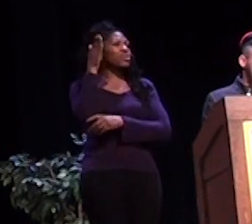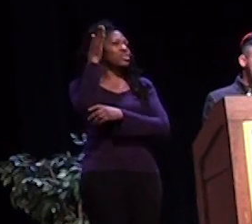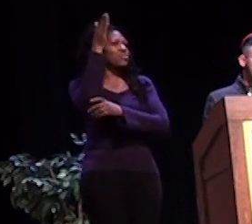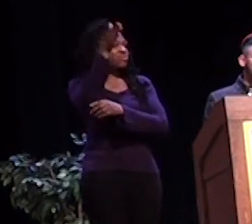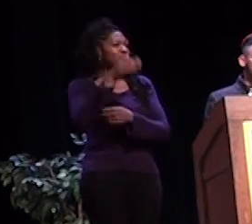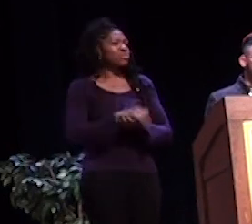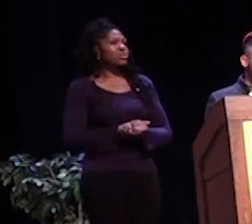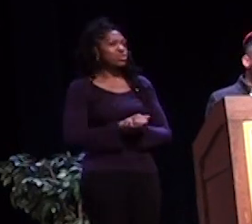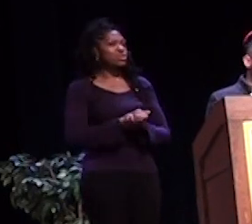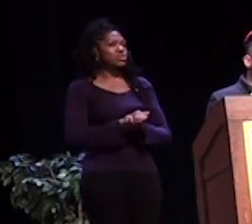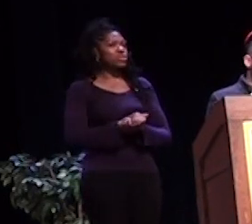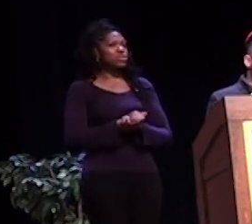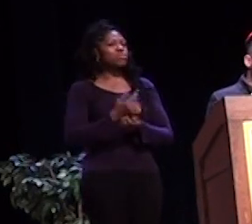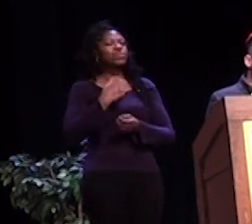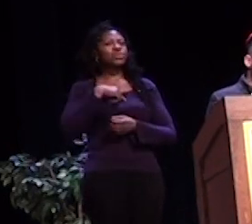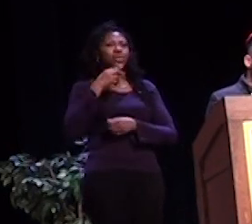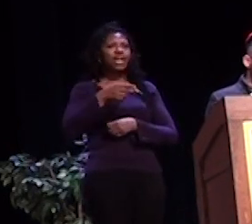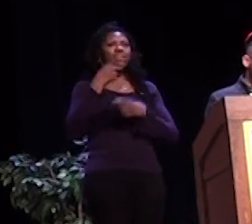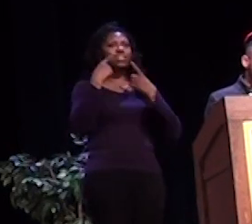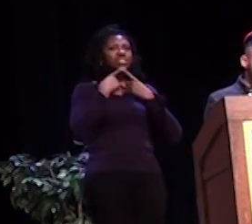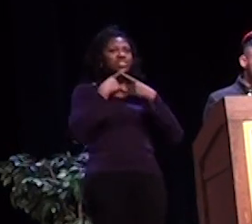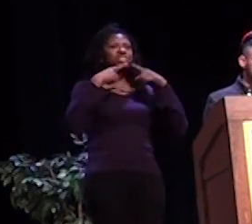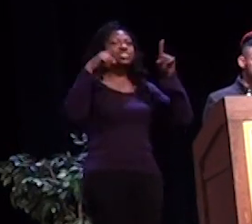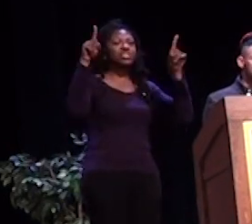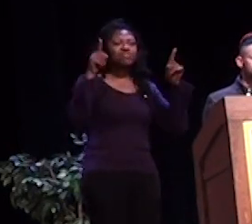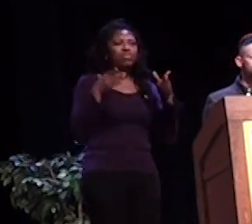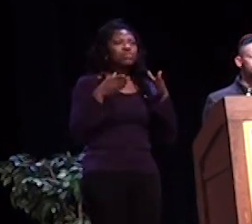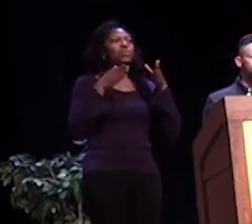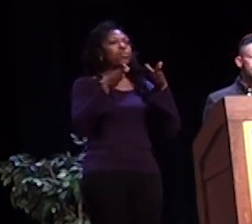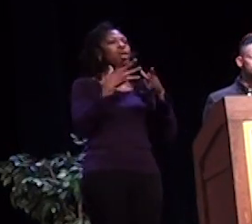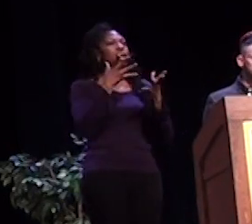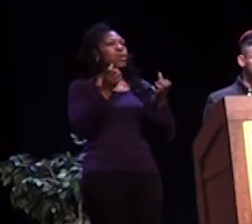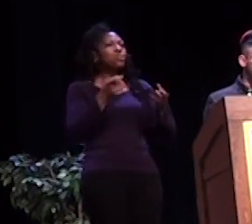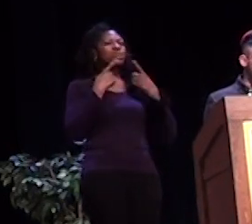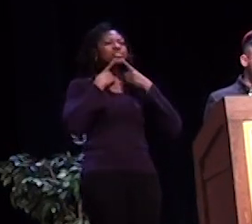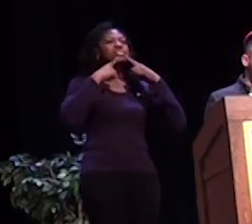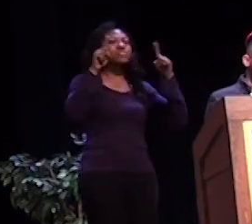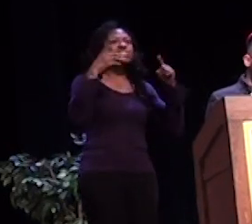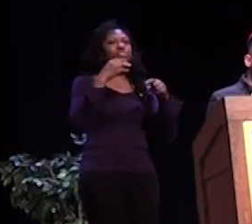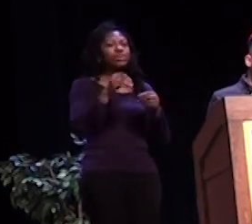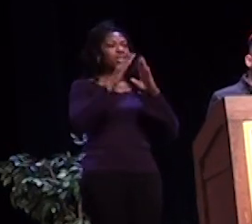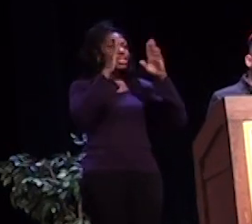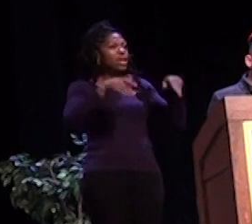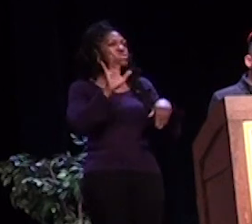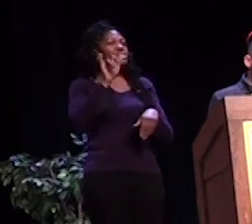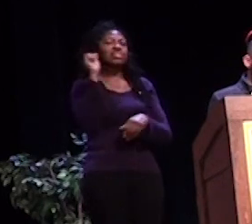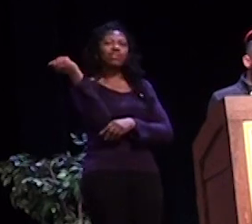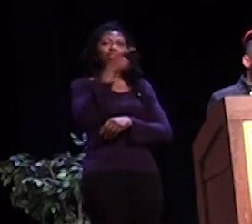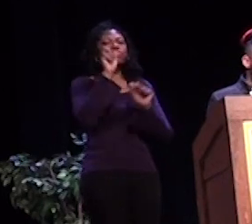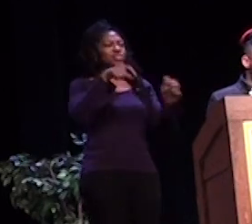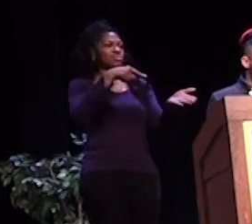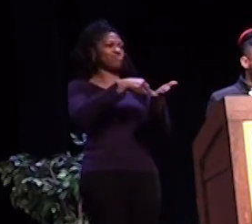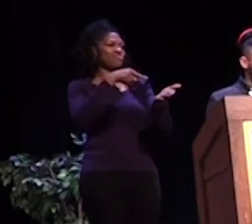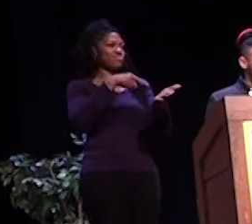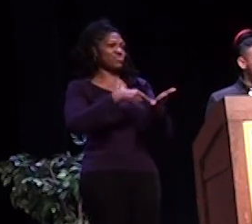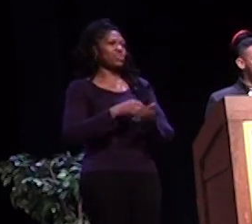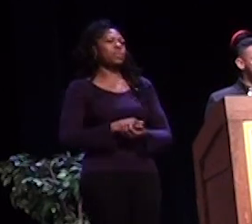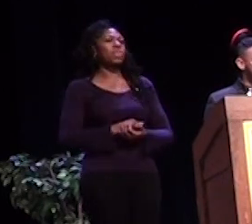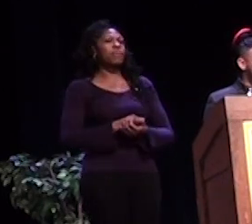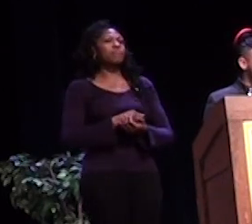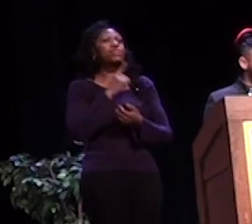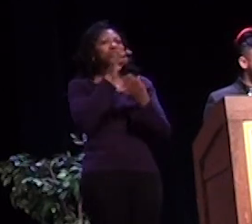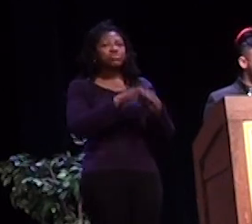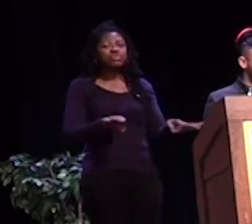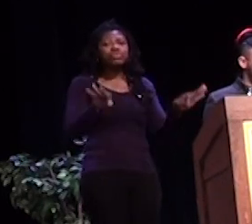have high but achievable goals to bring about safe, accessible, and affordable housing for all San Antonians. It is so important that we